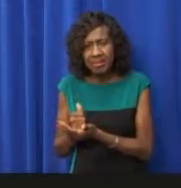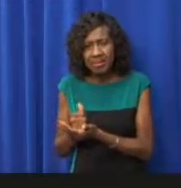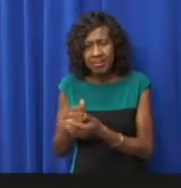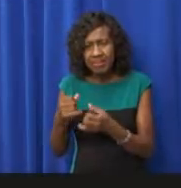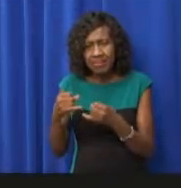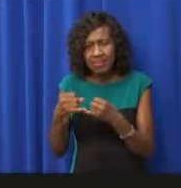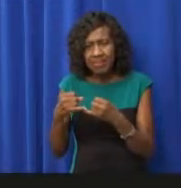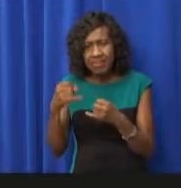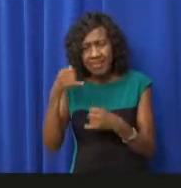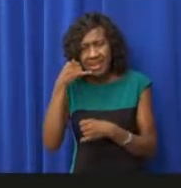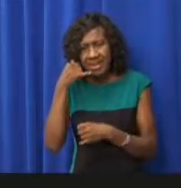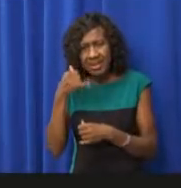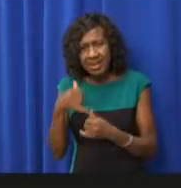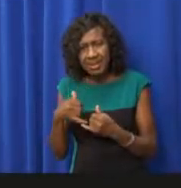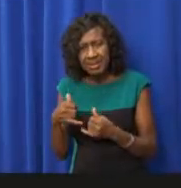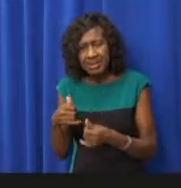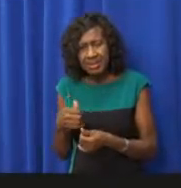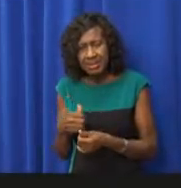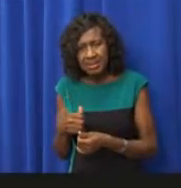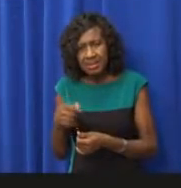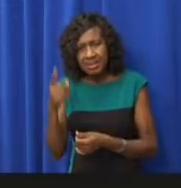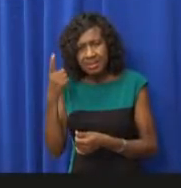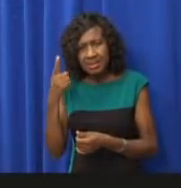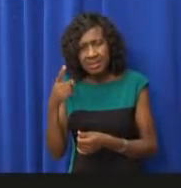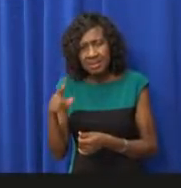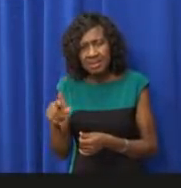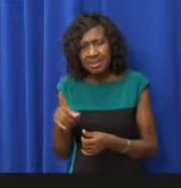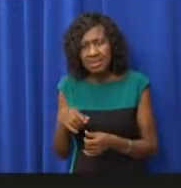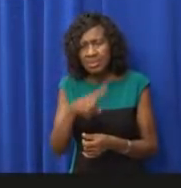was a pilot program a couple of years back?